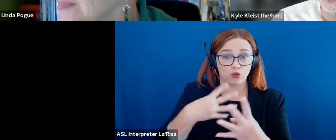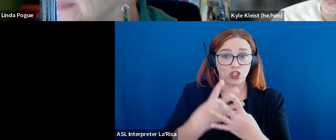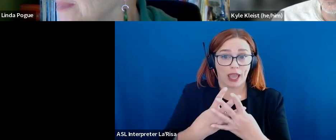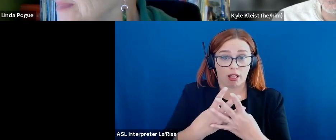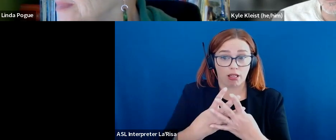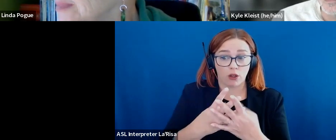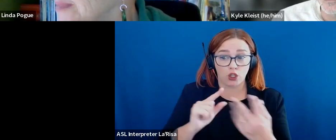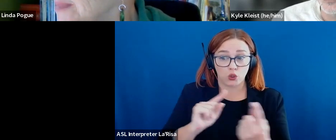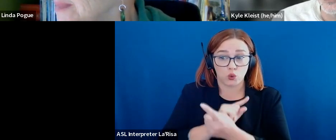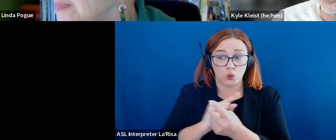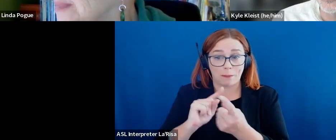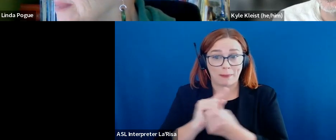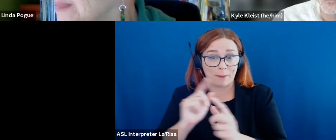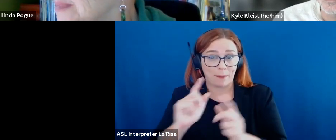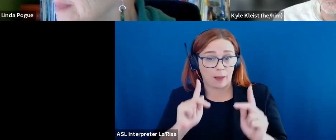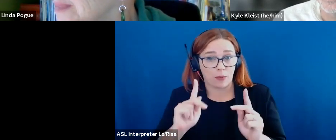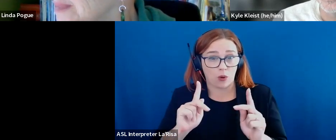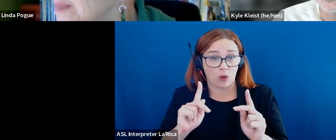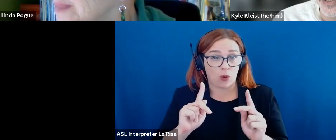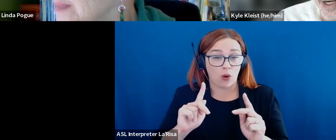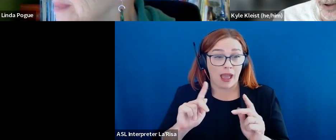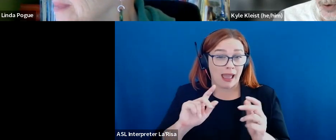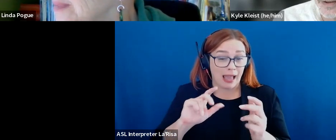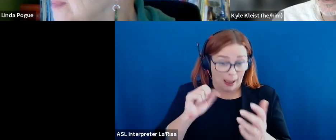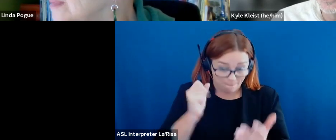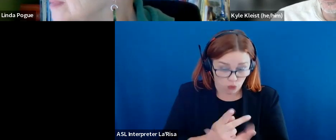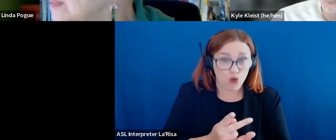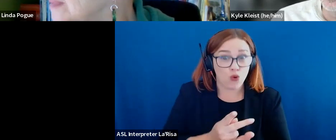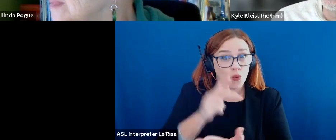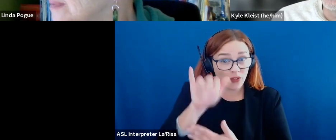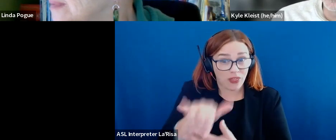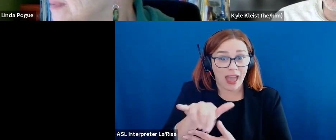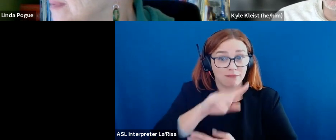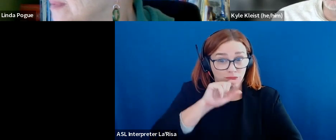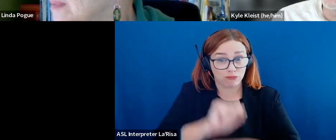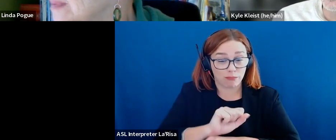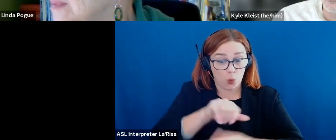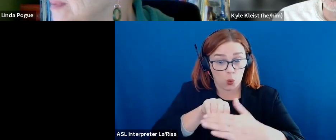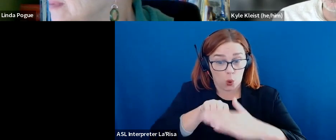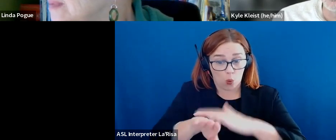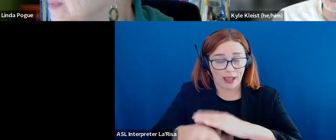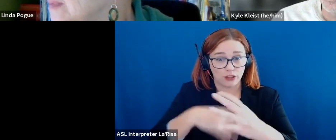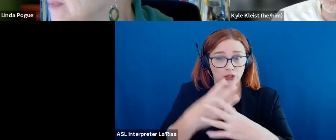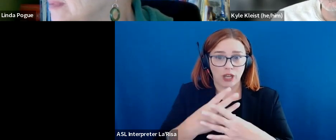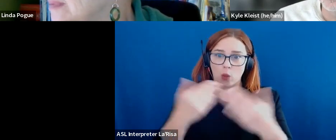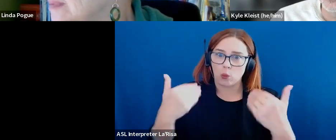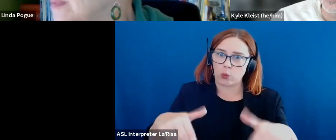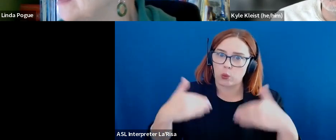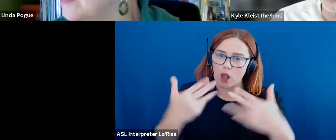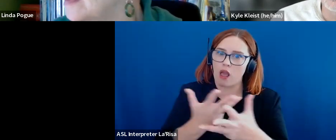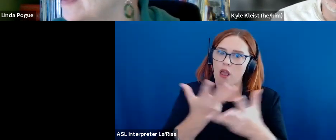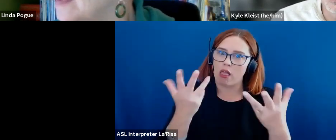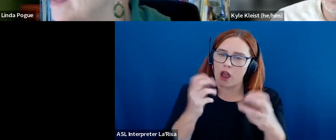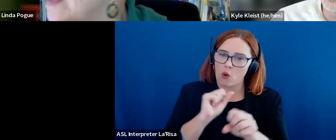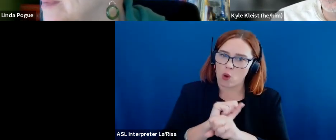jump through and everything they had to go through just to get into the jail, they was a turnoff to them. They're like,